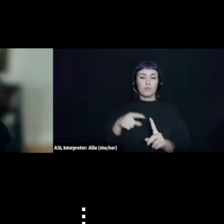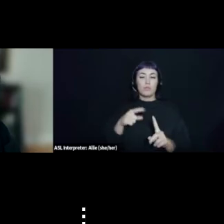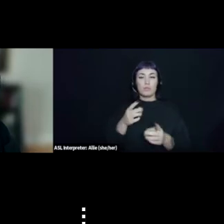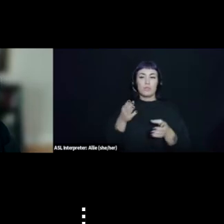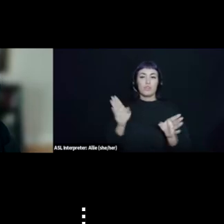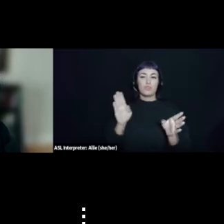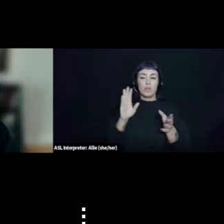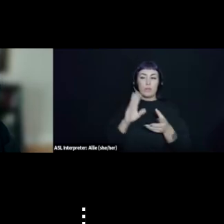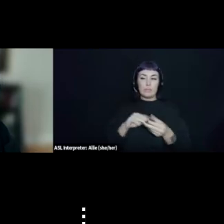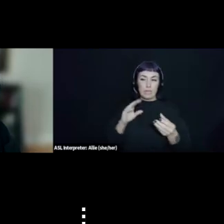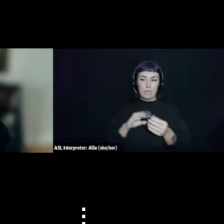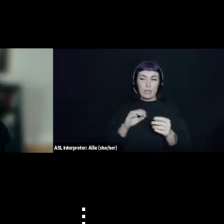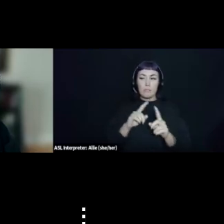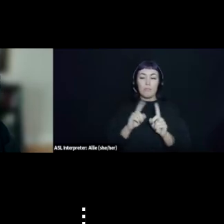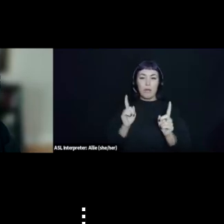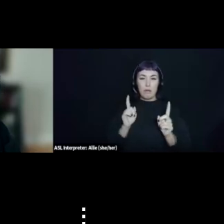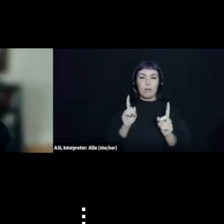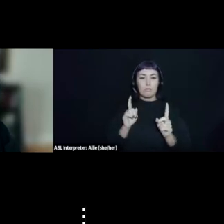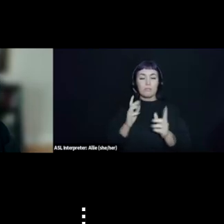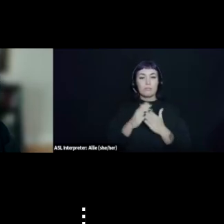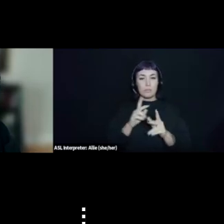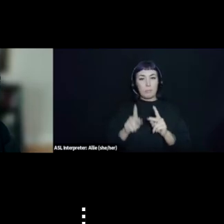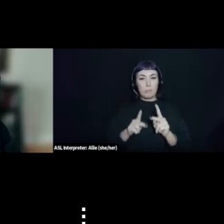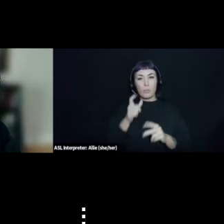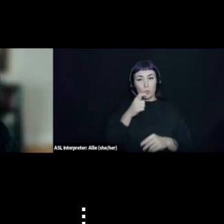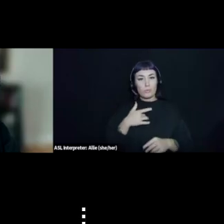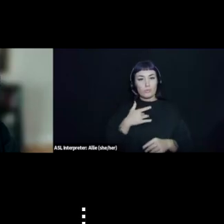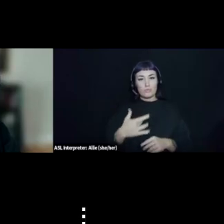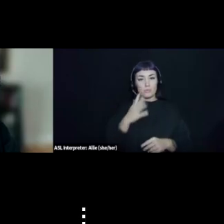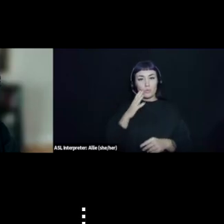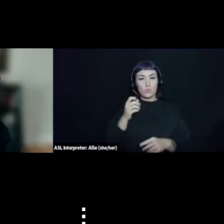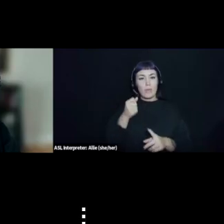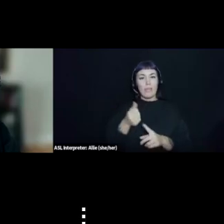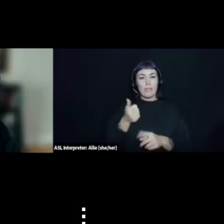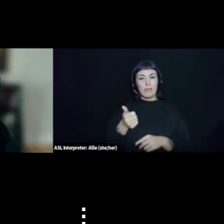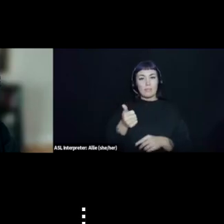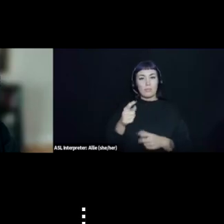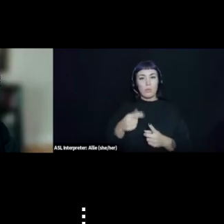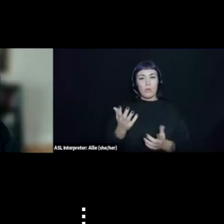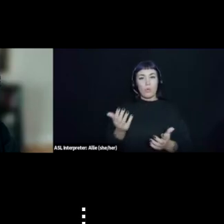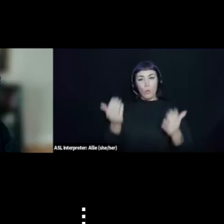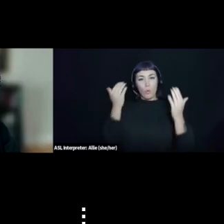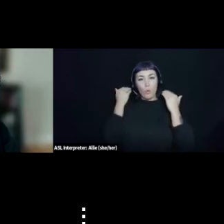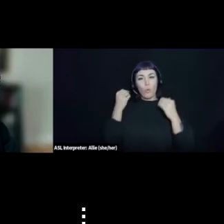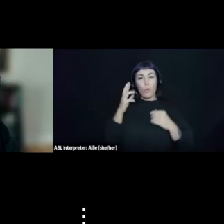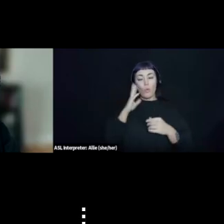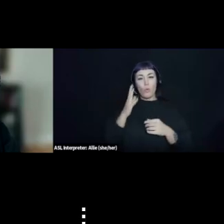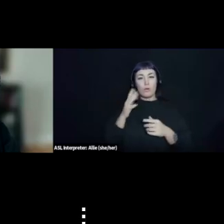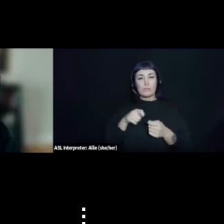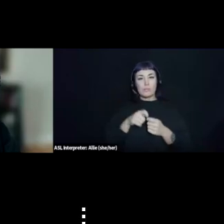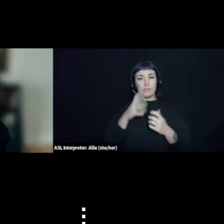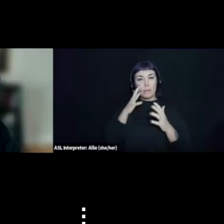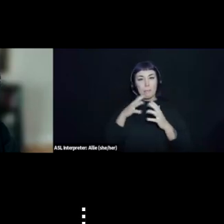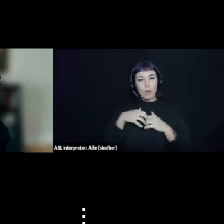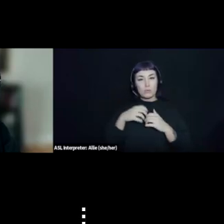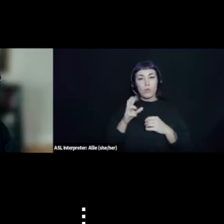generally speaking. But there are some people that tend to hit themselves when they were overwhelmed or when they were having a certain meltdown or